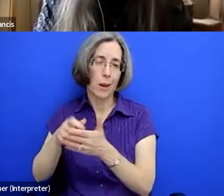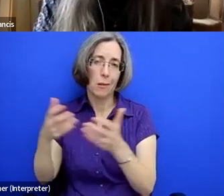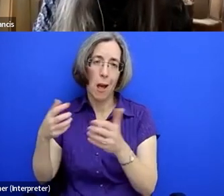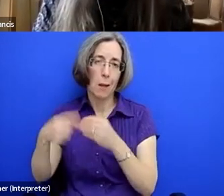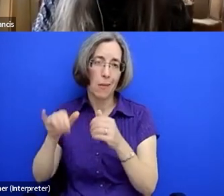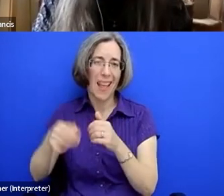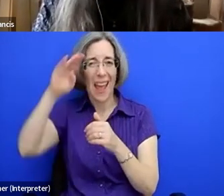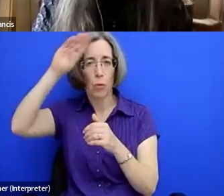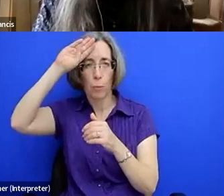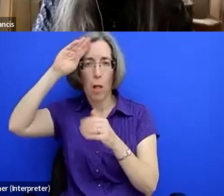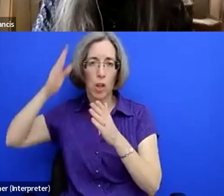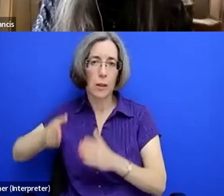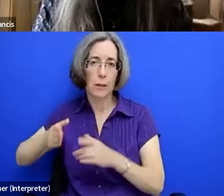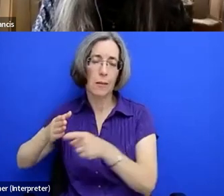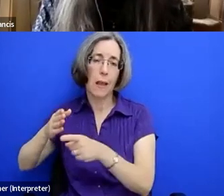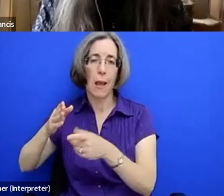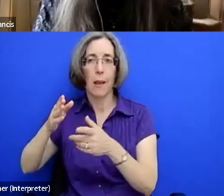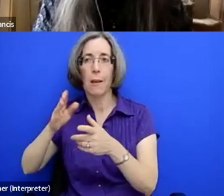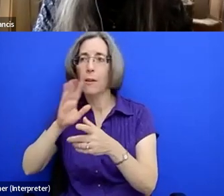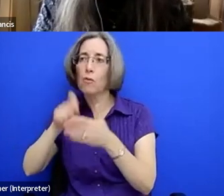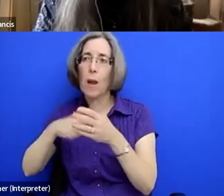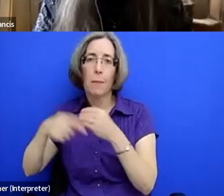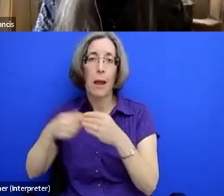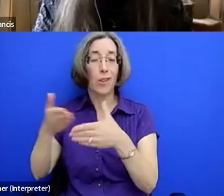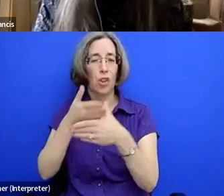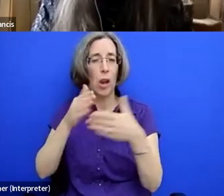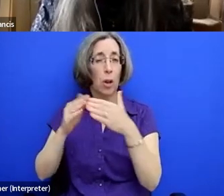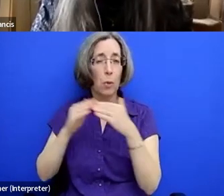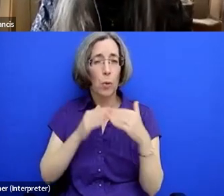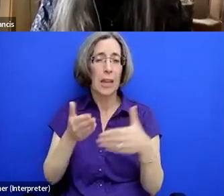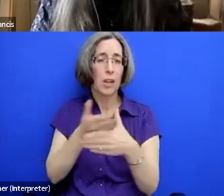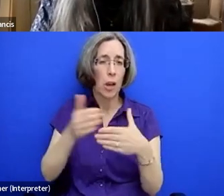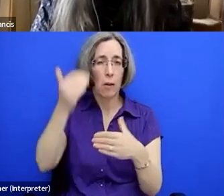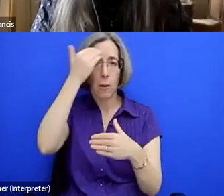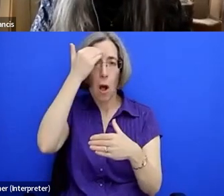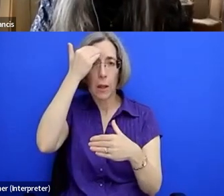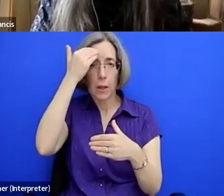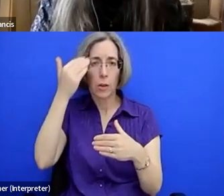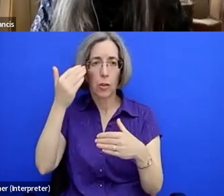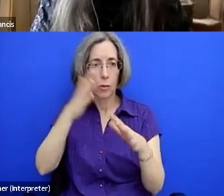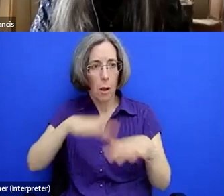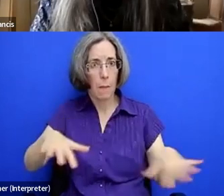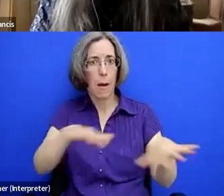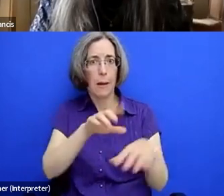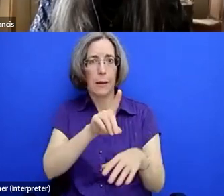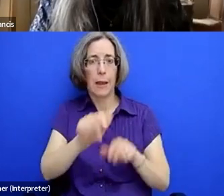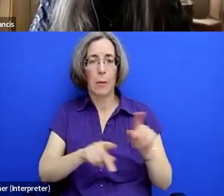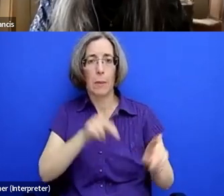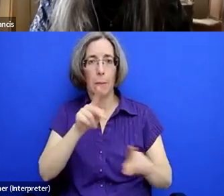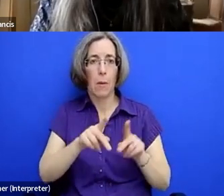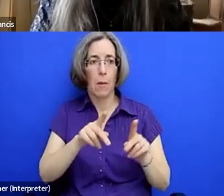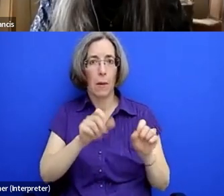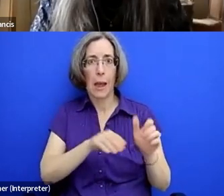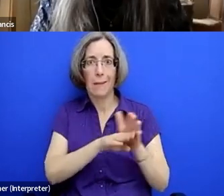talk about this kind of shared community and shared knowledge, you know, that disabled people can develop and